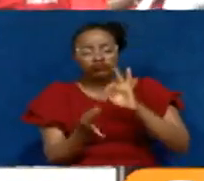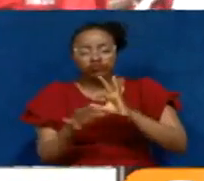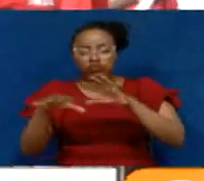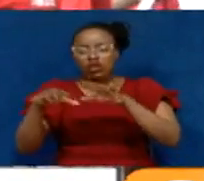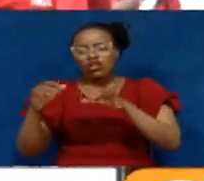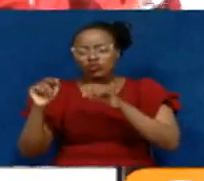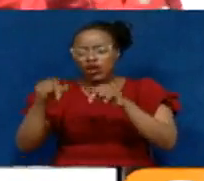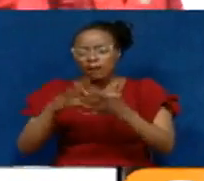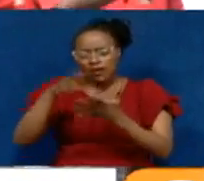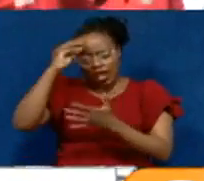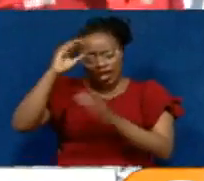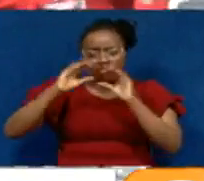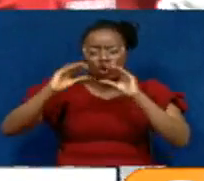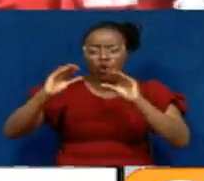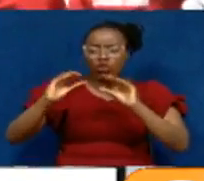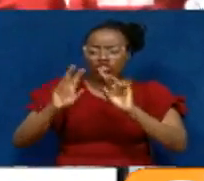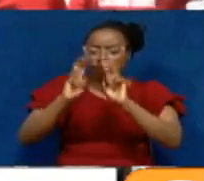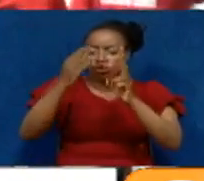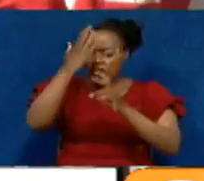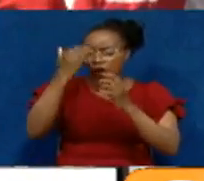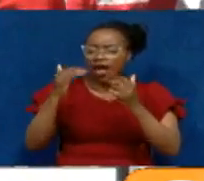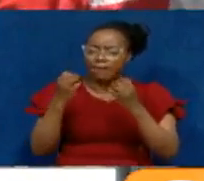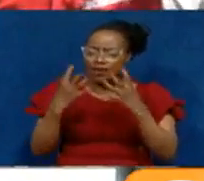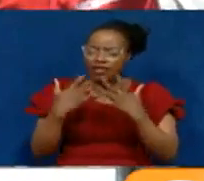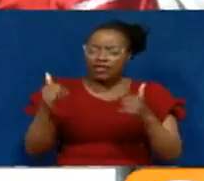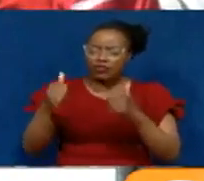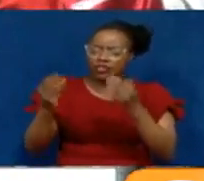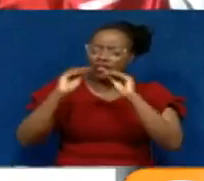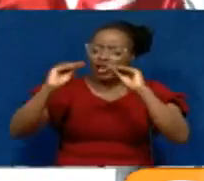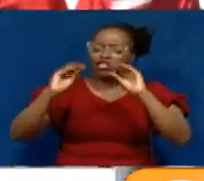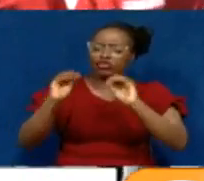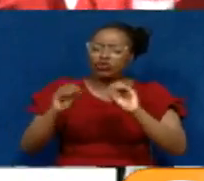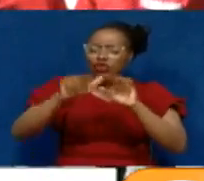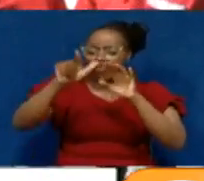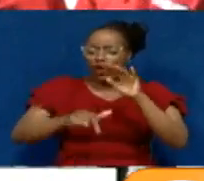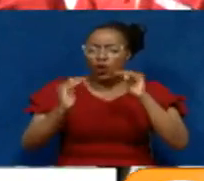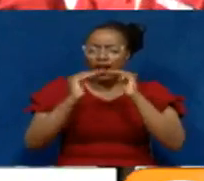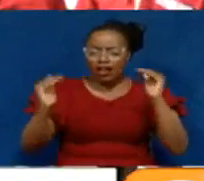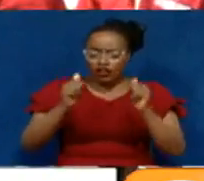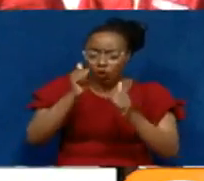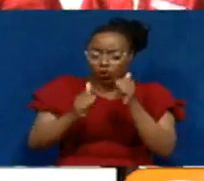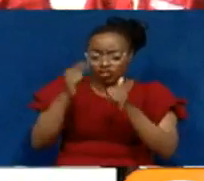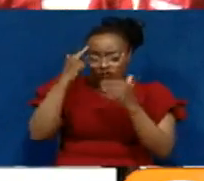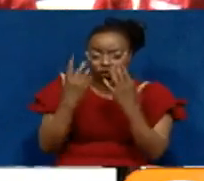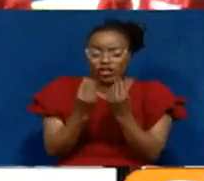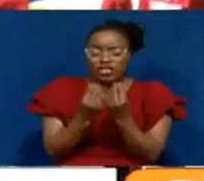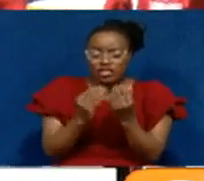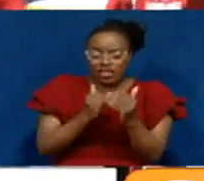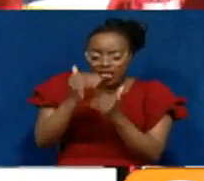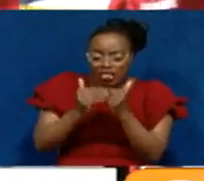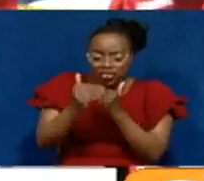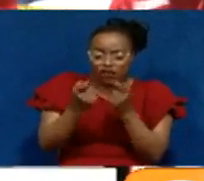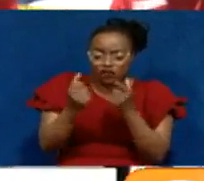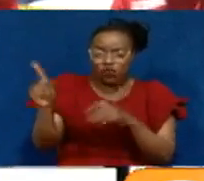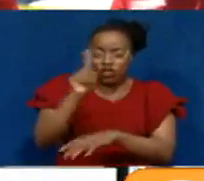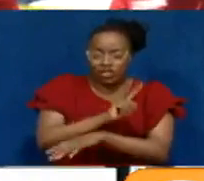coaching course because there are so many things that na feel as if undishwi in easy lower levels that for easy few days tumekuwa